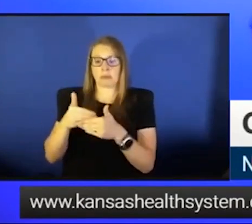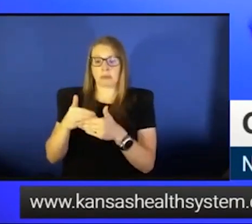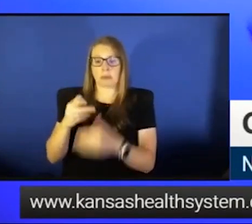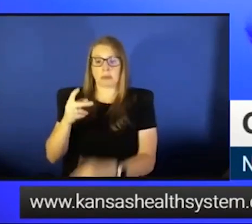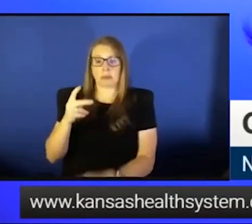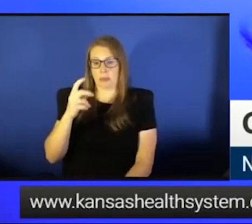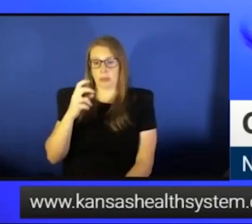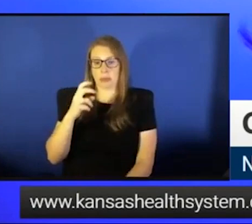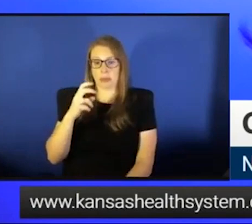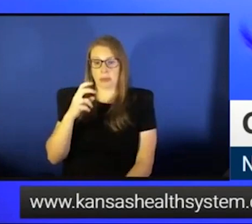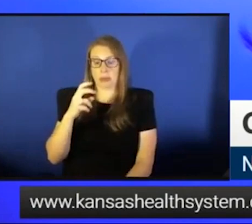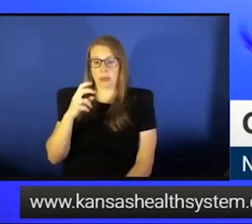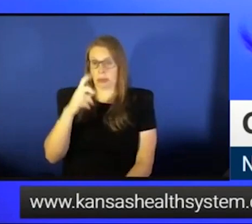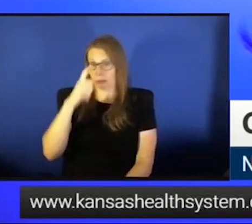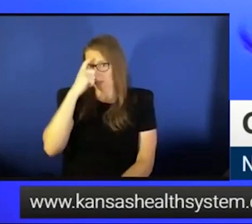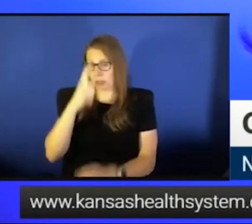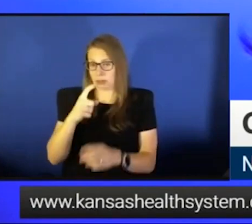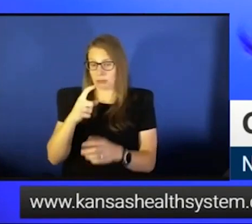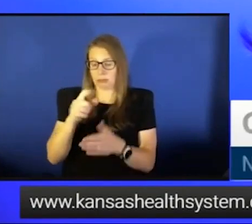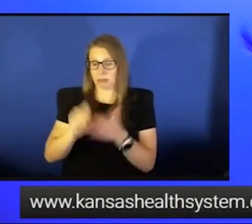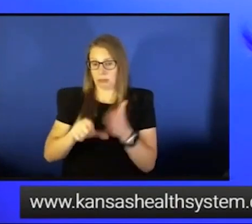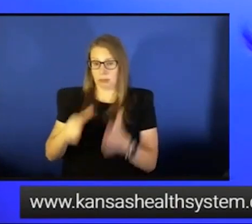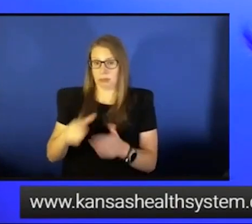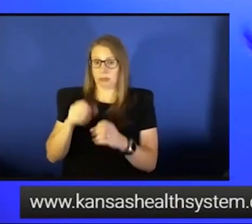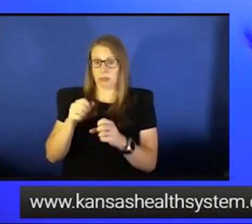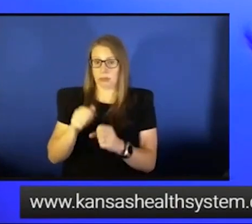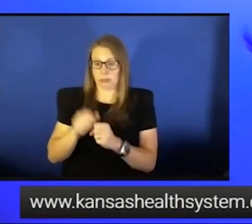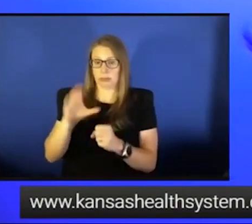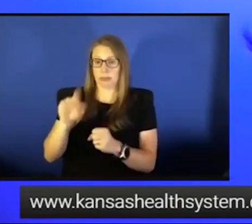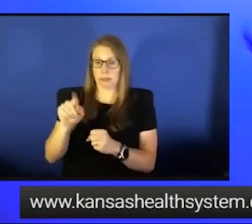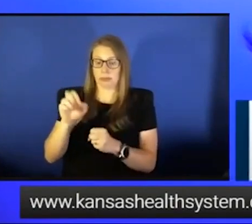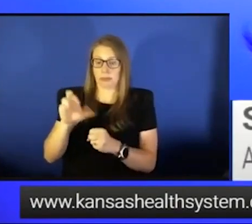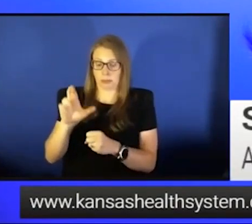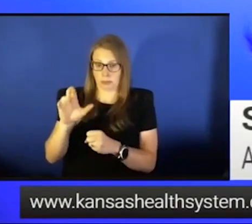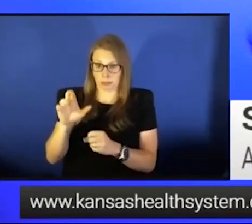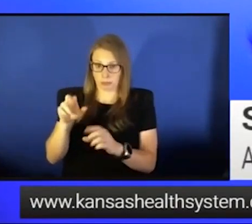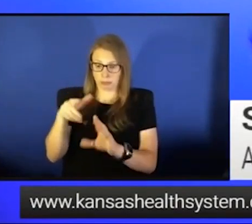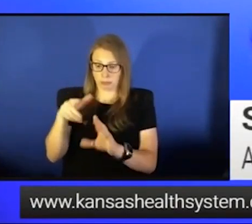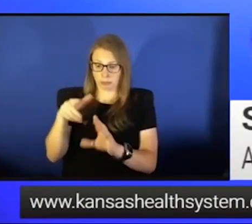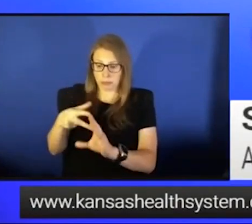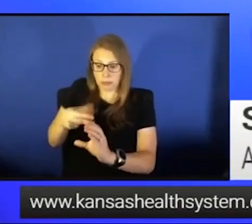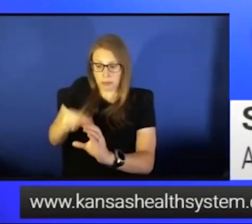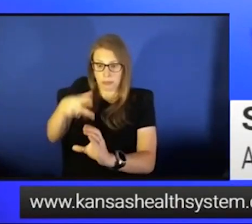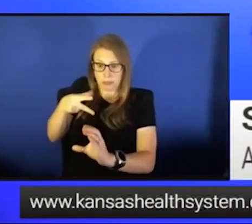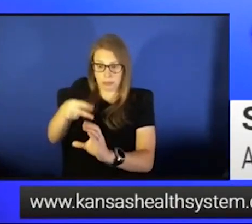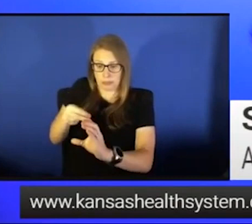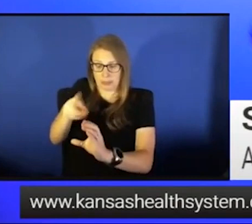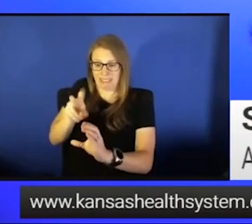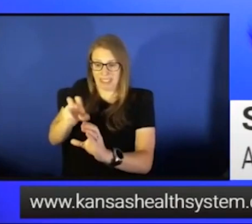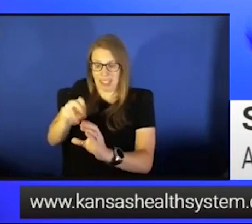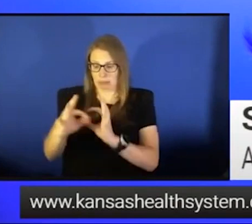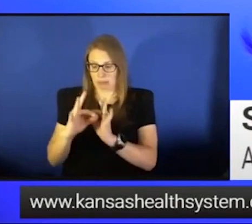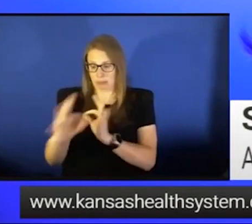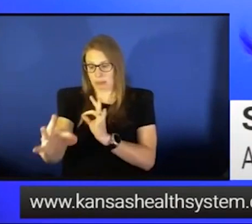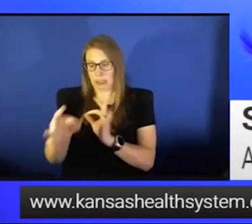catheter into the blood clot and put the lytic therapy in there and kind of break the clot up. In some patients,